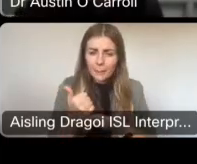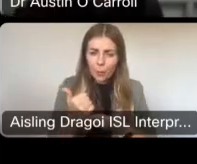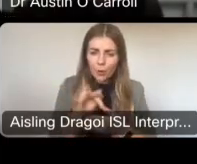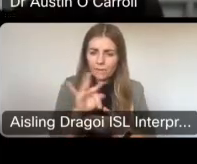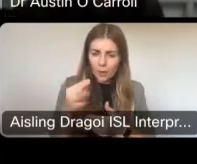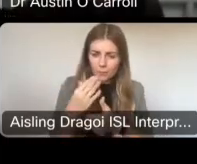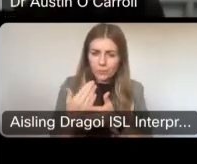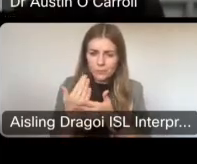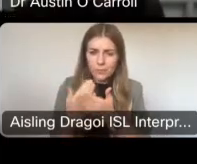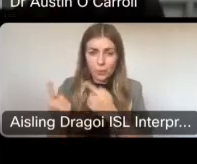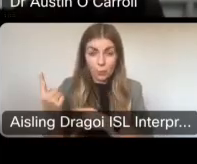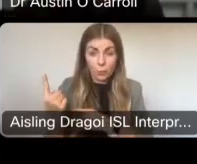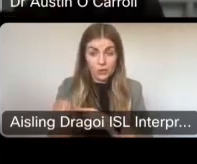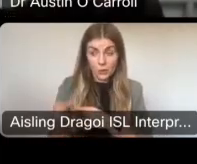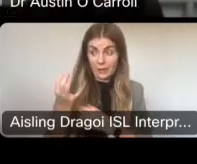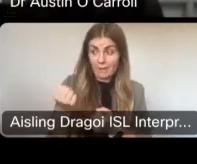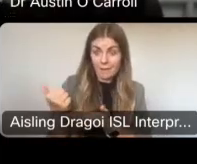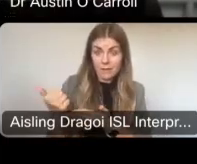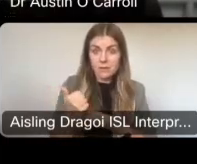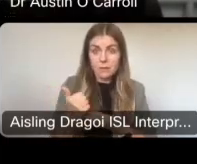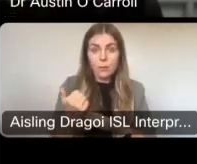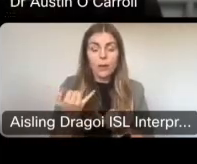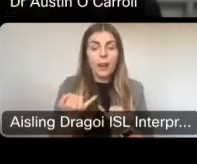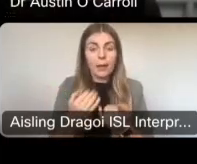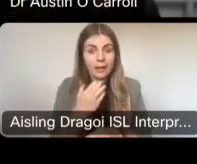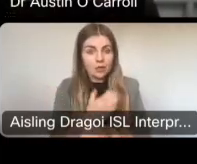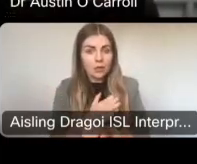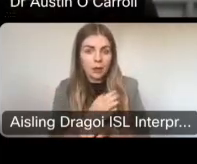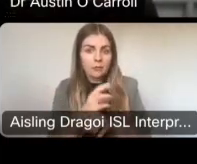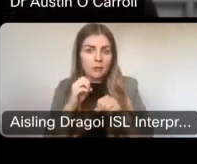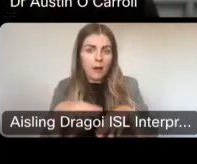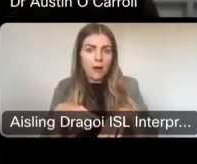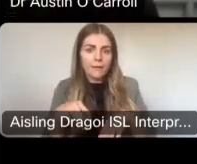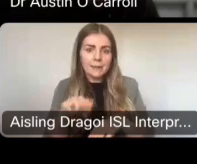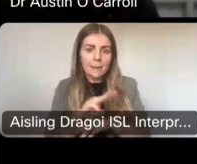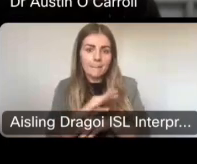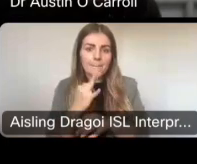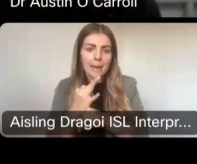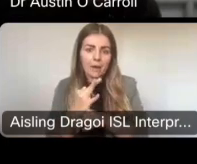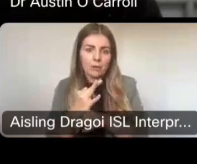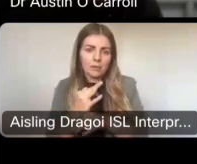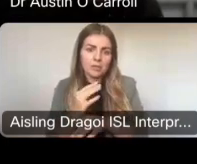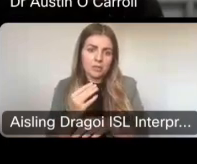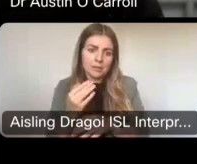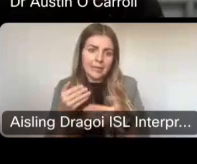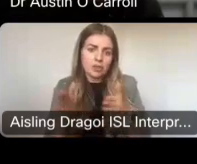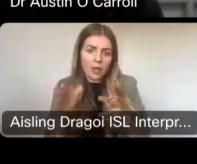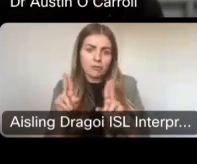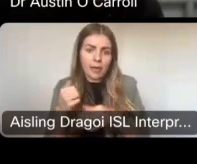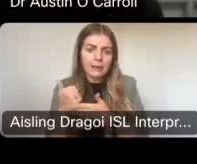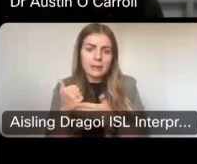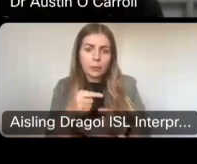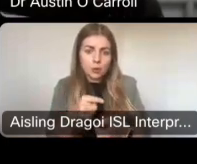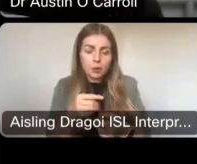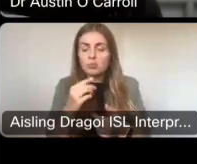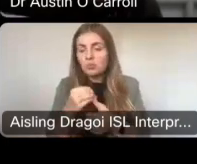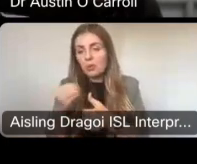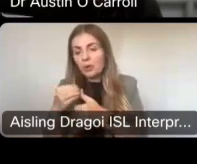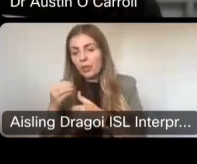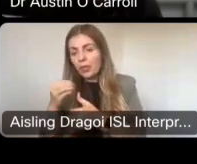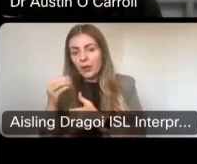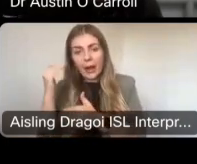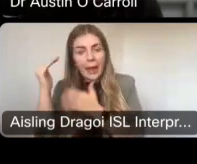the fact that you've got support, and as a child, obviously that's your parents generally. It can be other adults, it can be a supportive teacher, it can